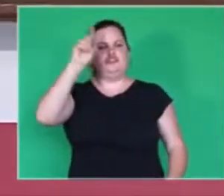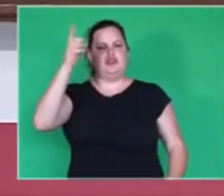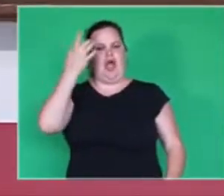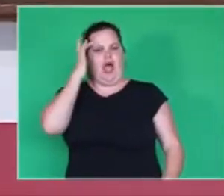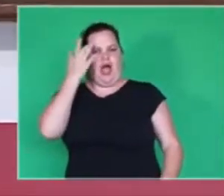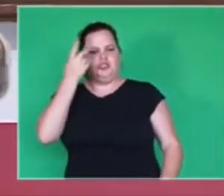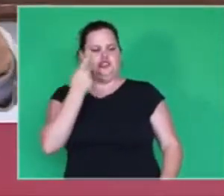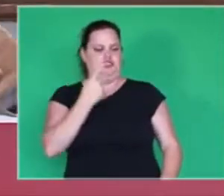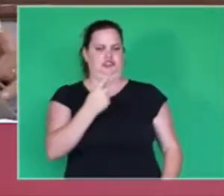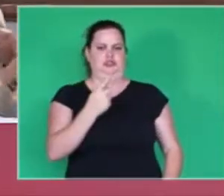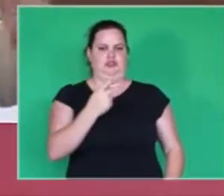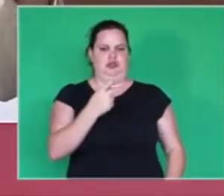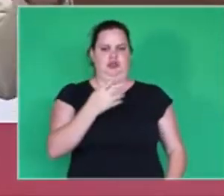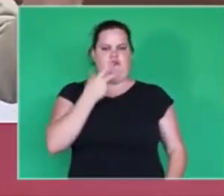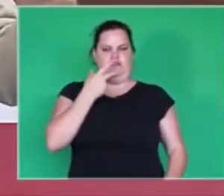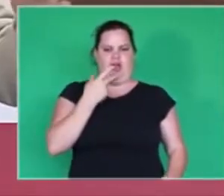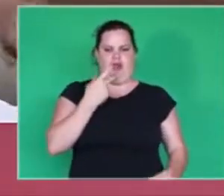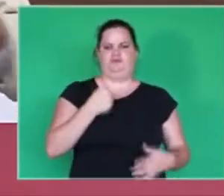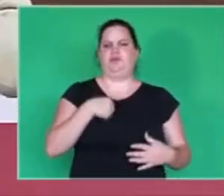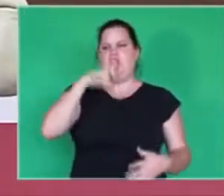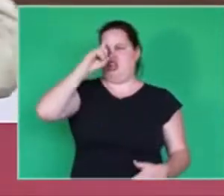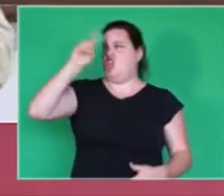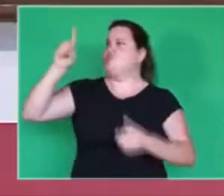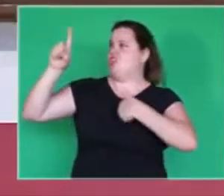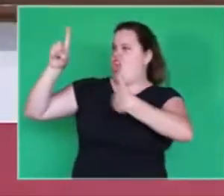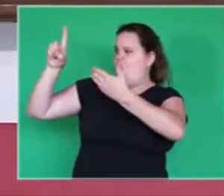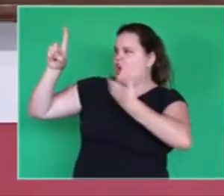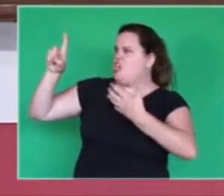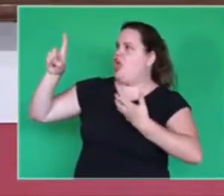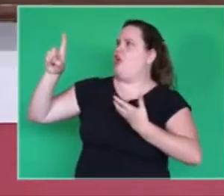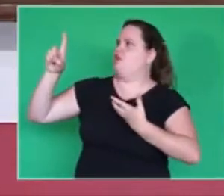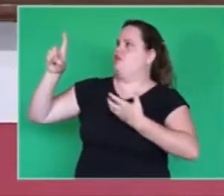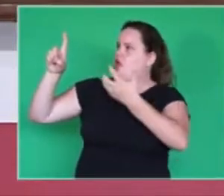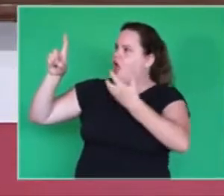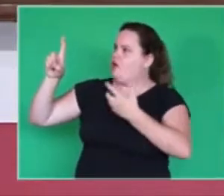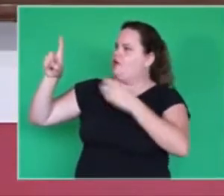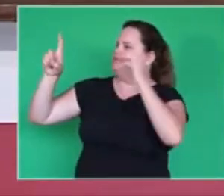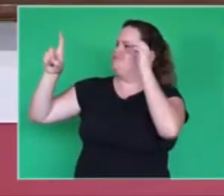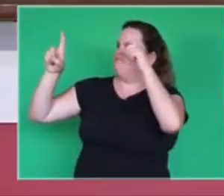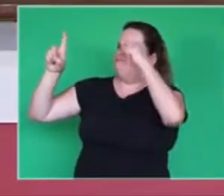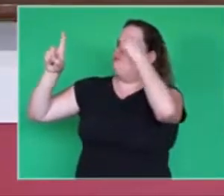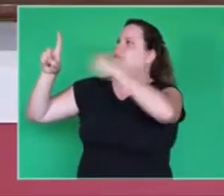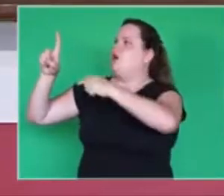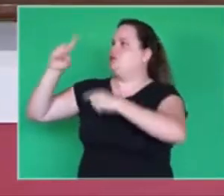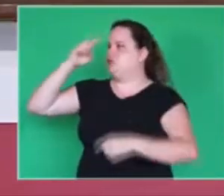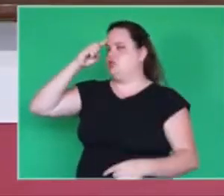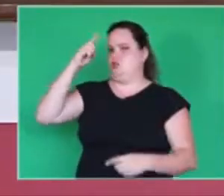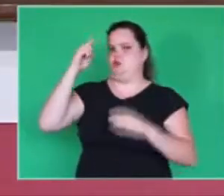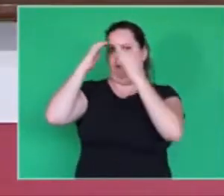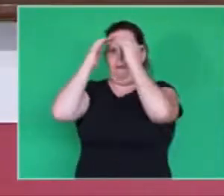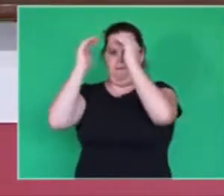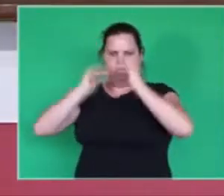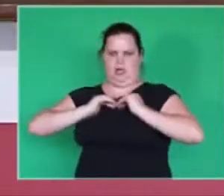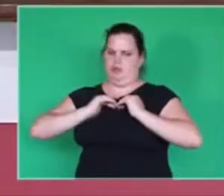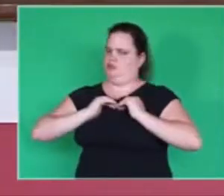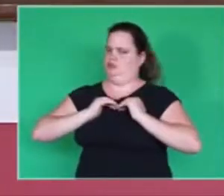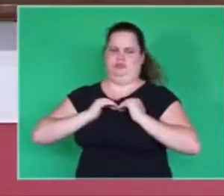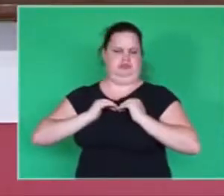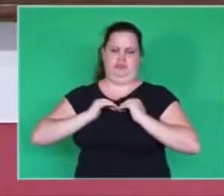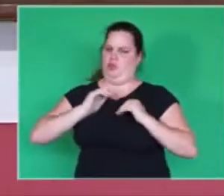He wants God to help him out. He does what he wants, and God does everything that he determines.